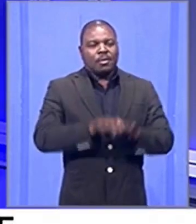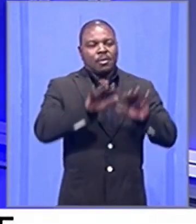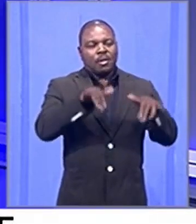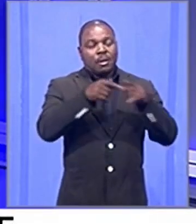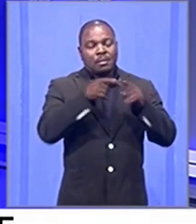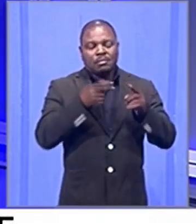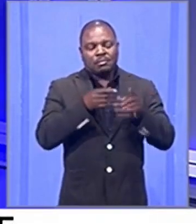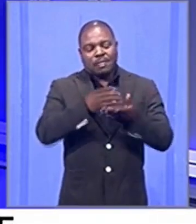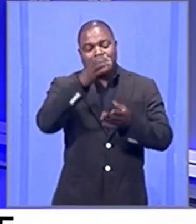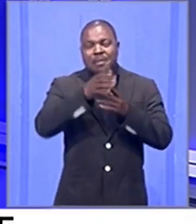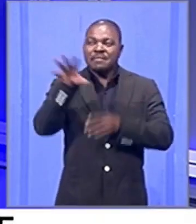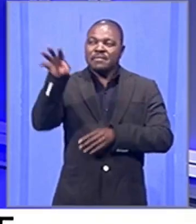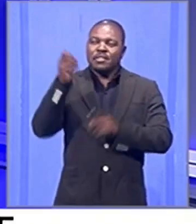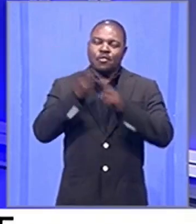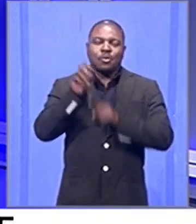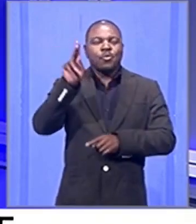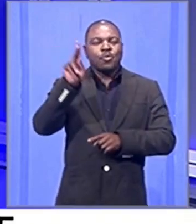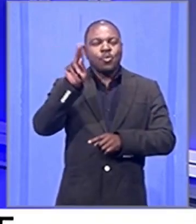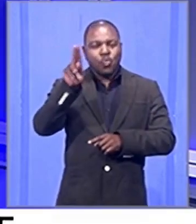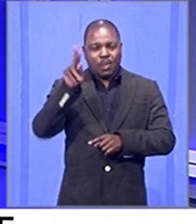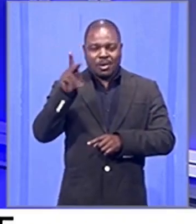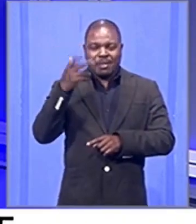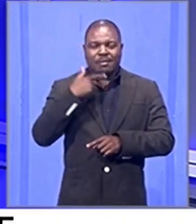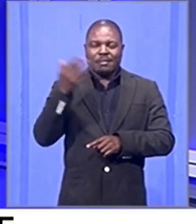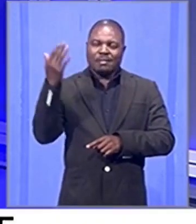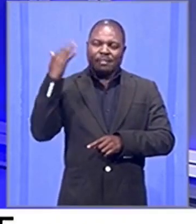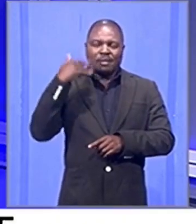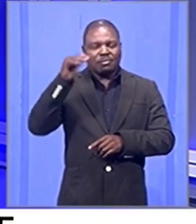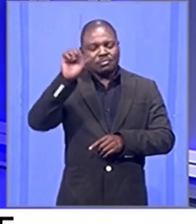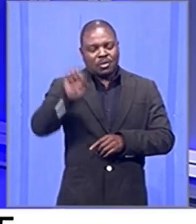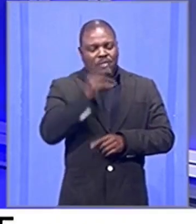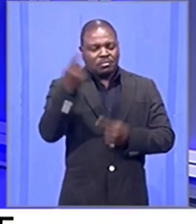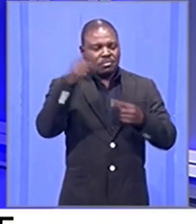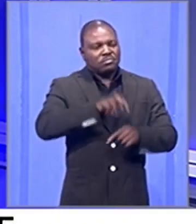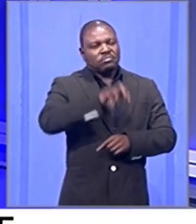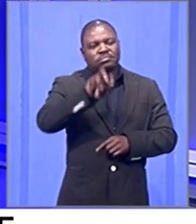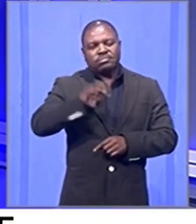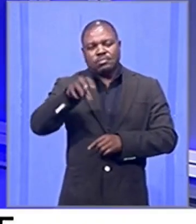United Kingdom ka Motsheanong mme sale o hahlaula le diprovince tsa Afrika Borwa.